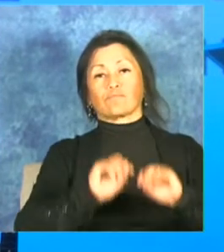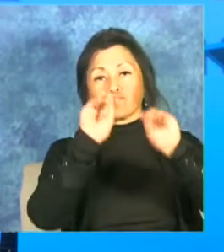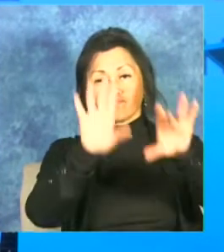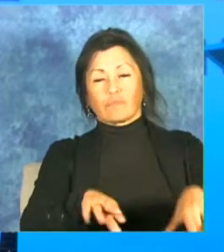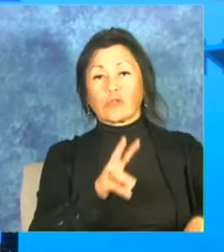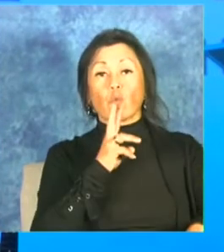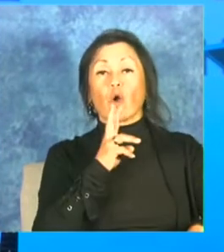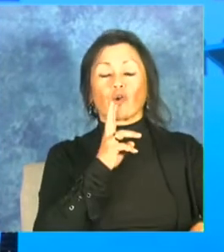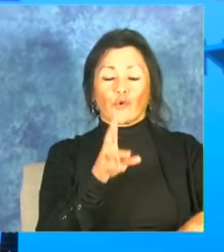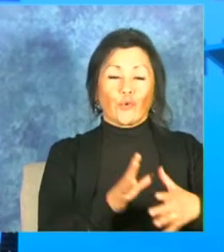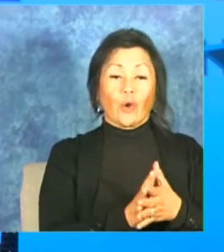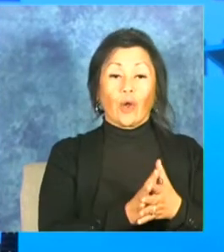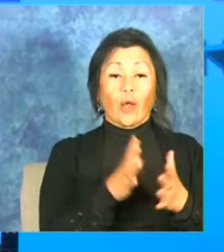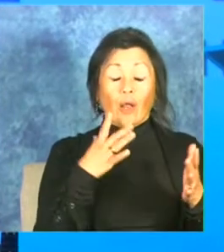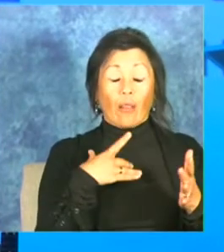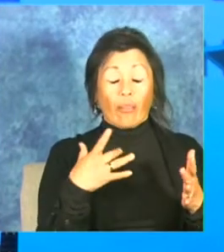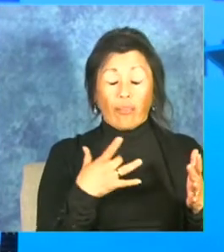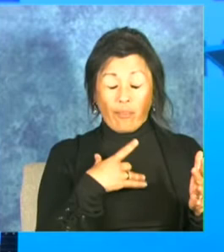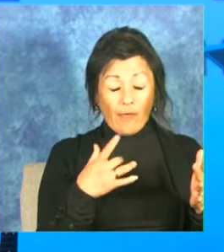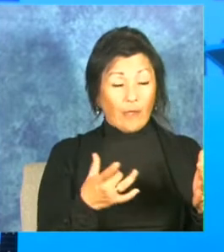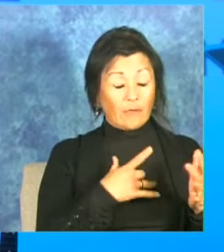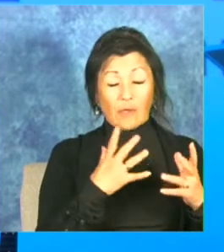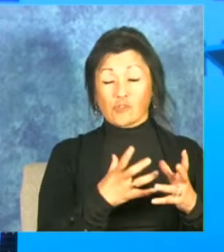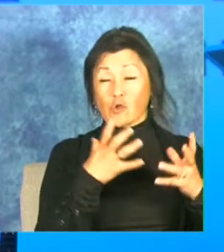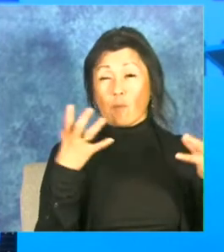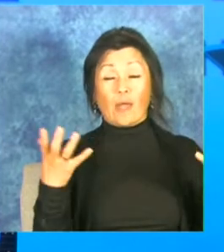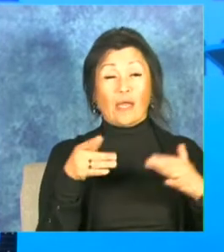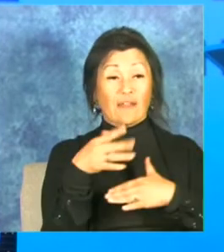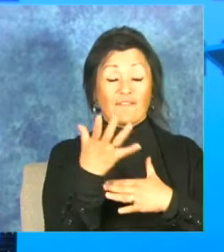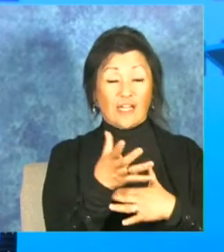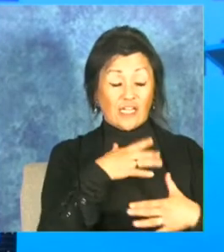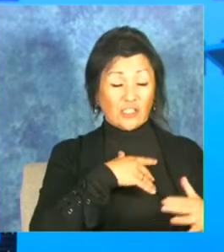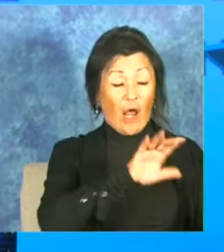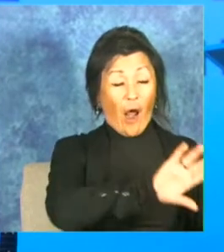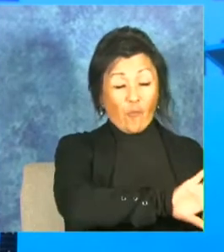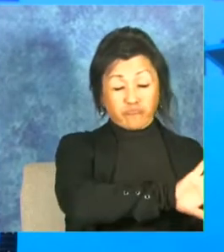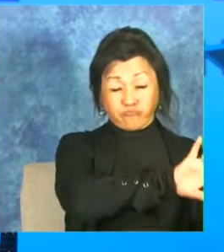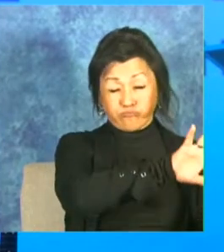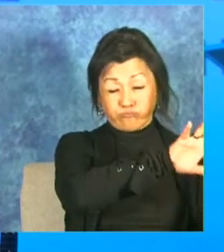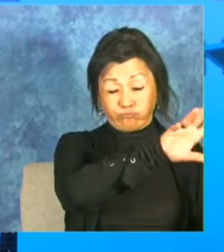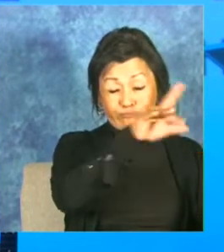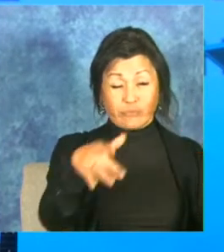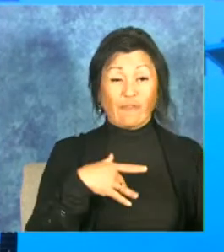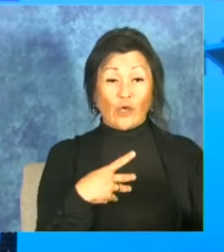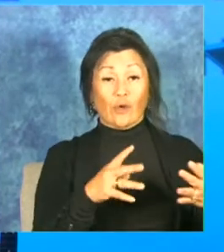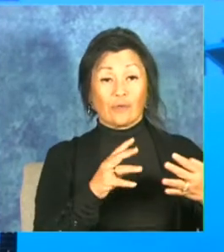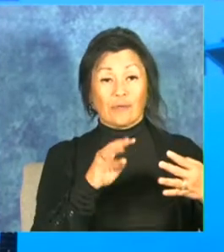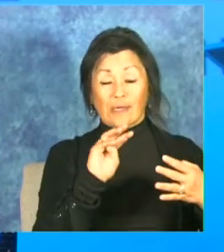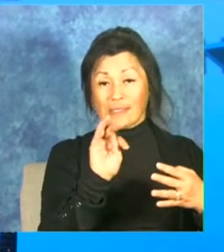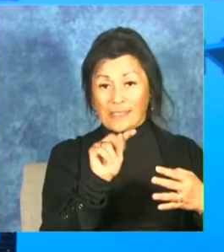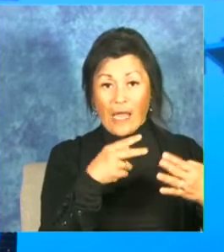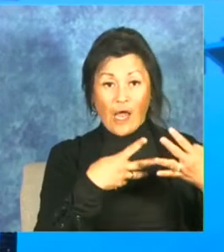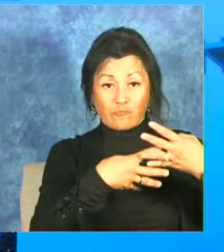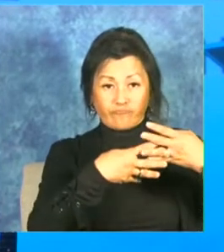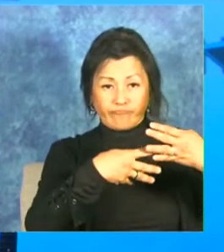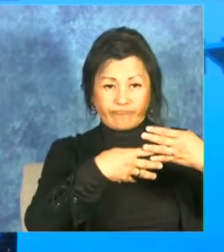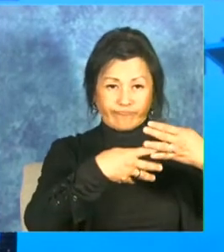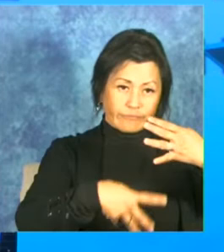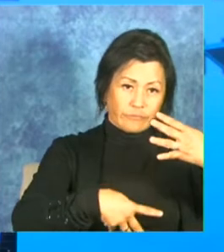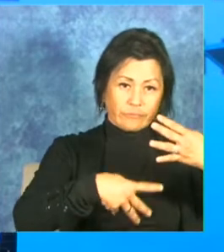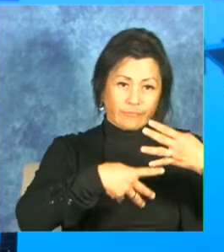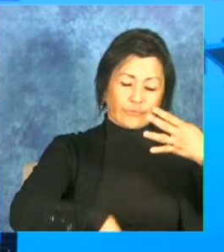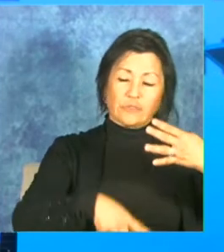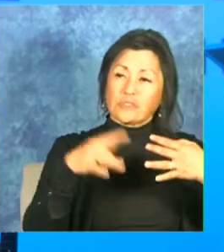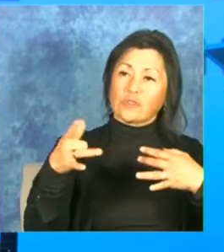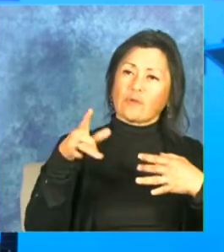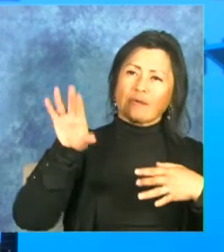the water, they caught such a large number of fish that their nets began to break. So they signaled their partners